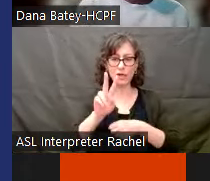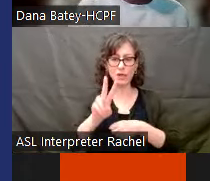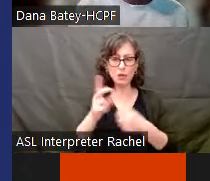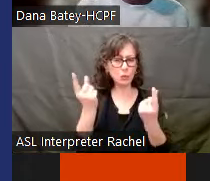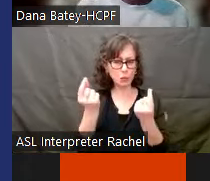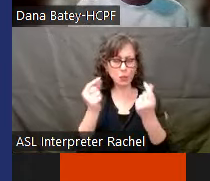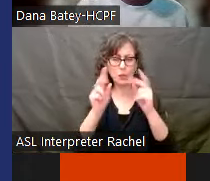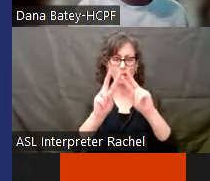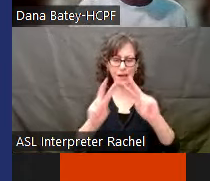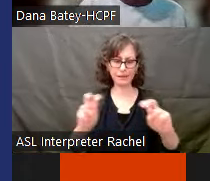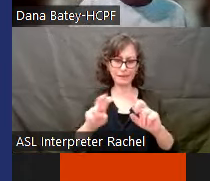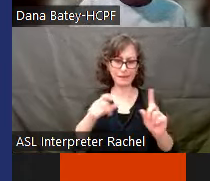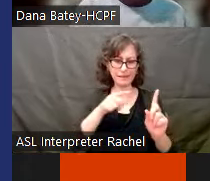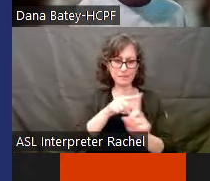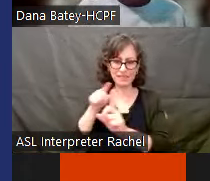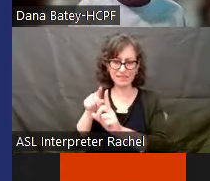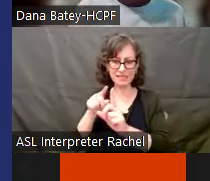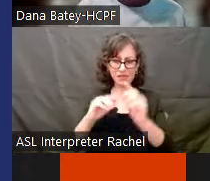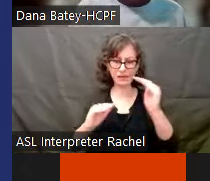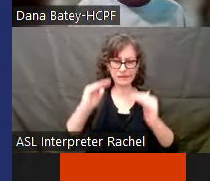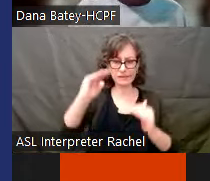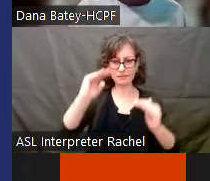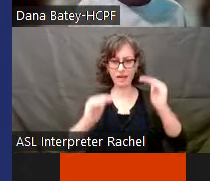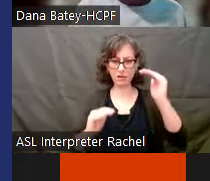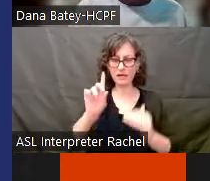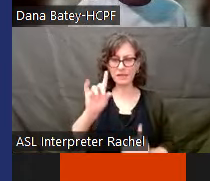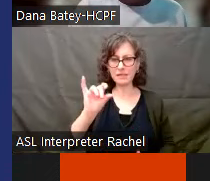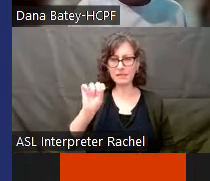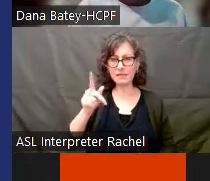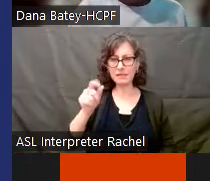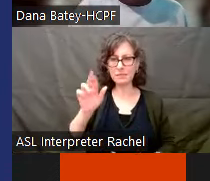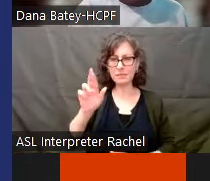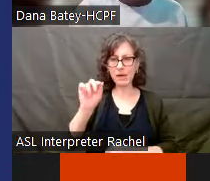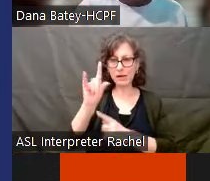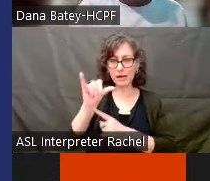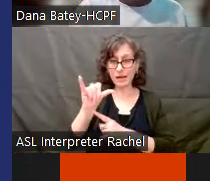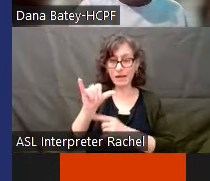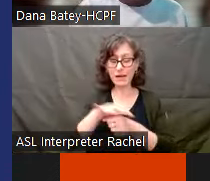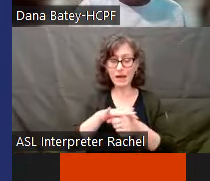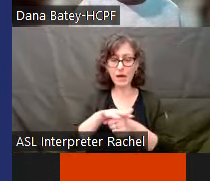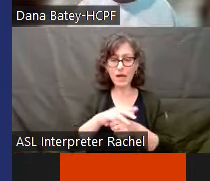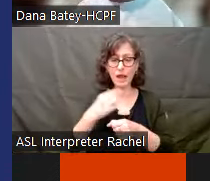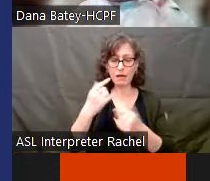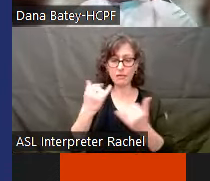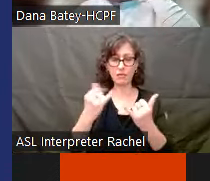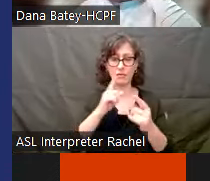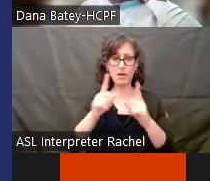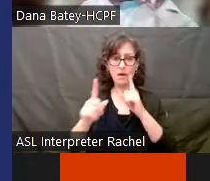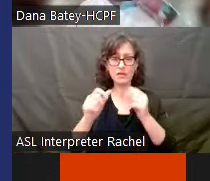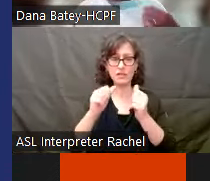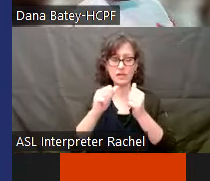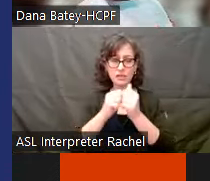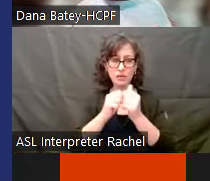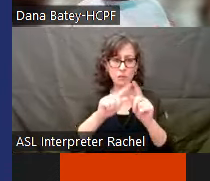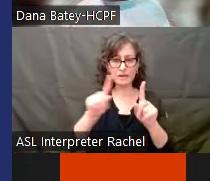those specific disparity areas. And so the conversation that we're having with our RAIs is for